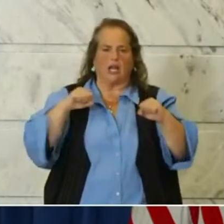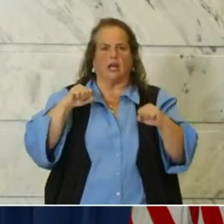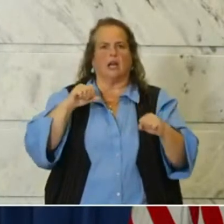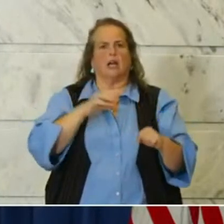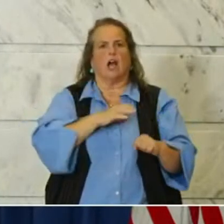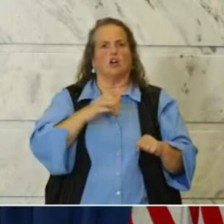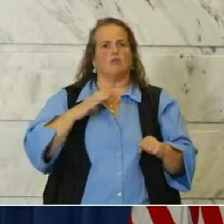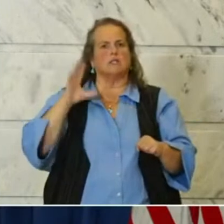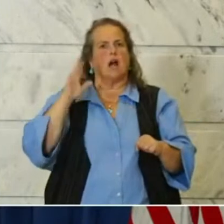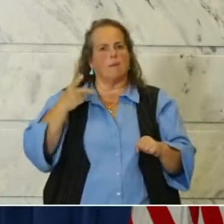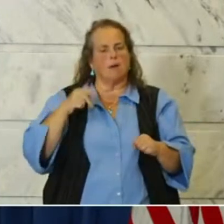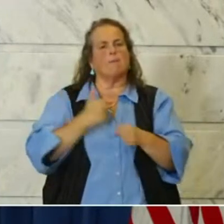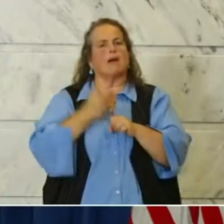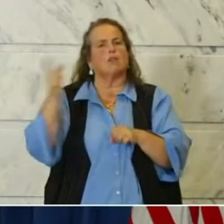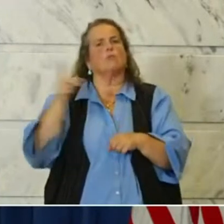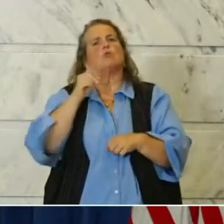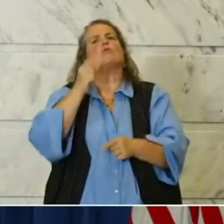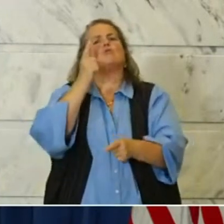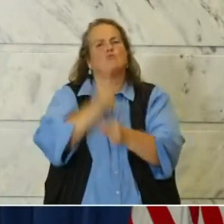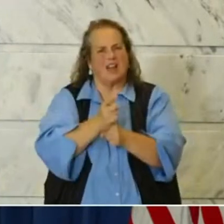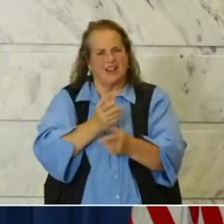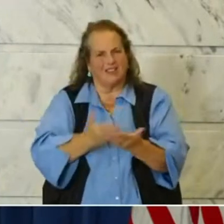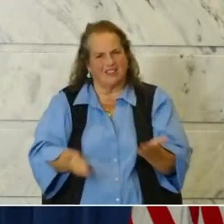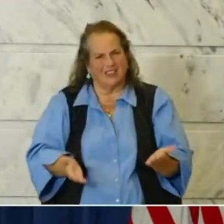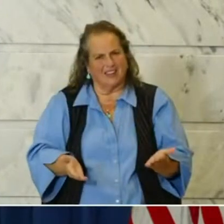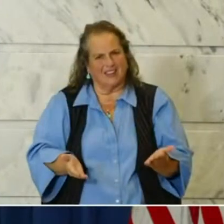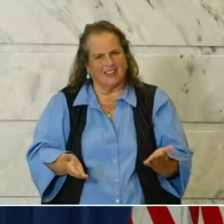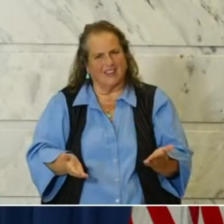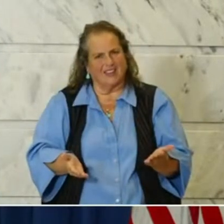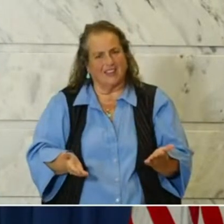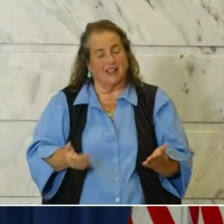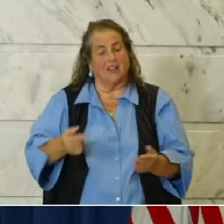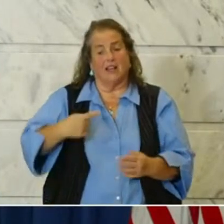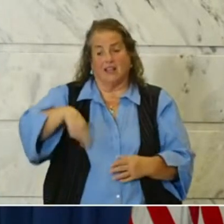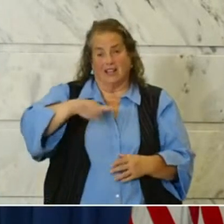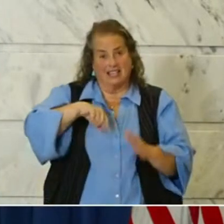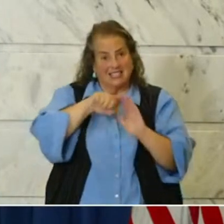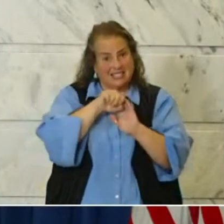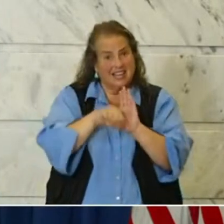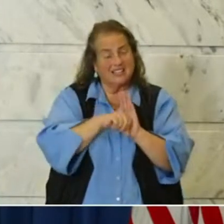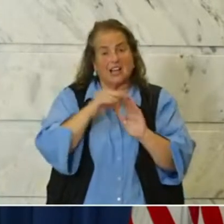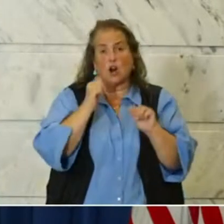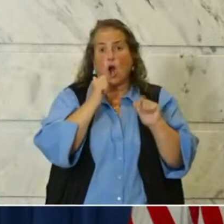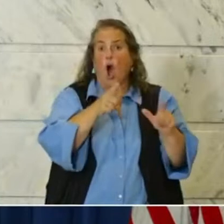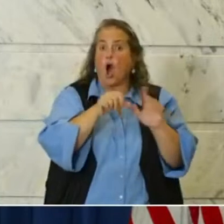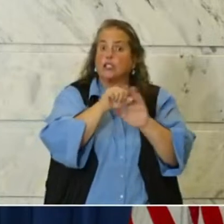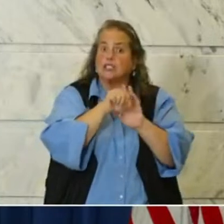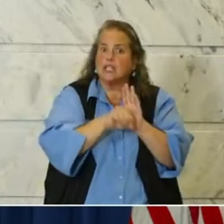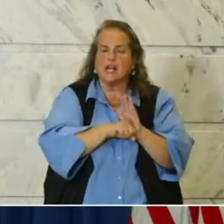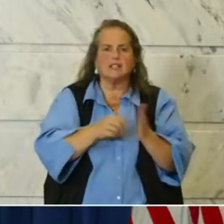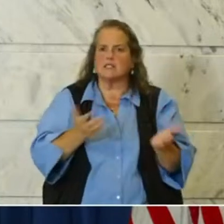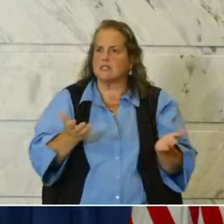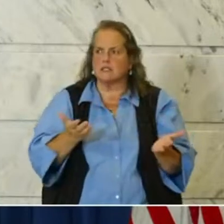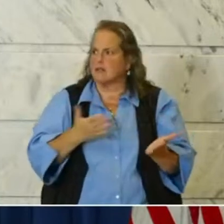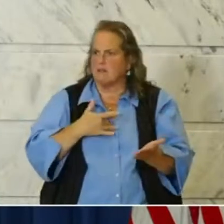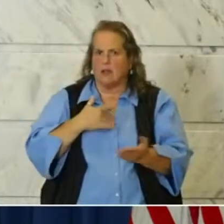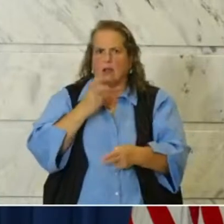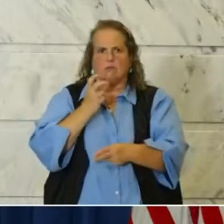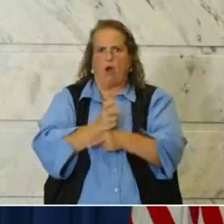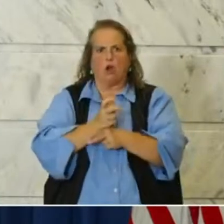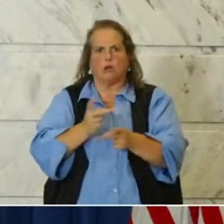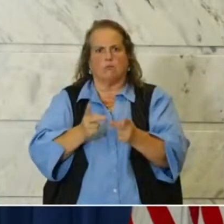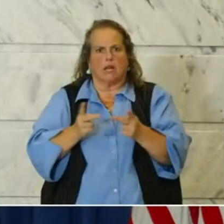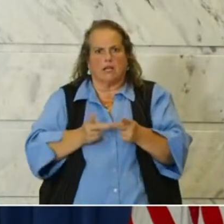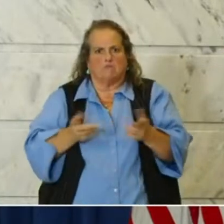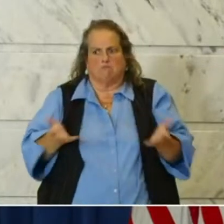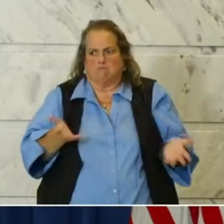we see is that we as states, and it's all states, are intentionally put between a rock and a hard place. So what they